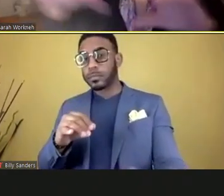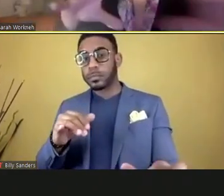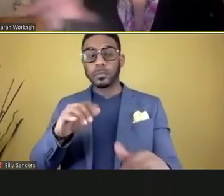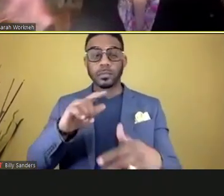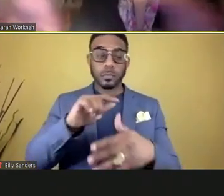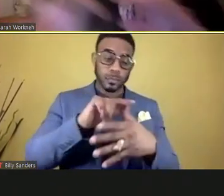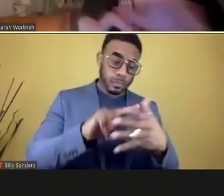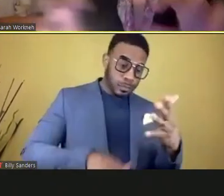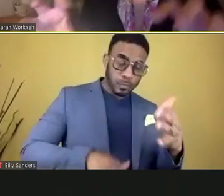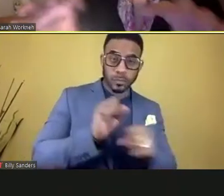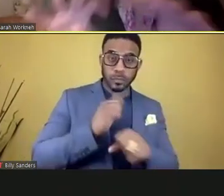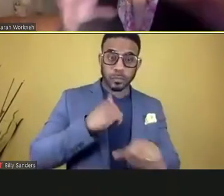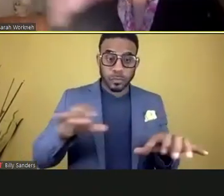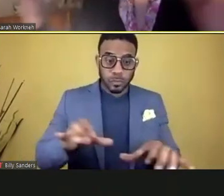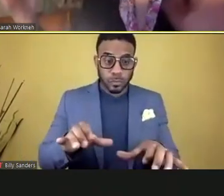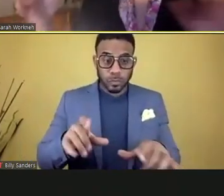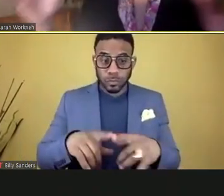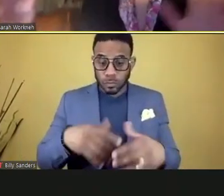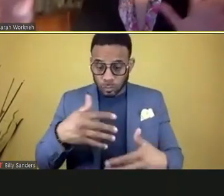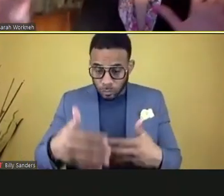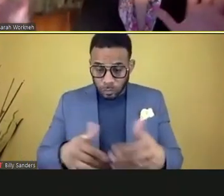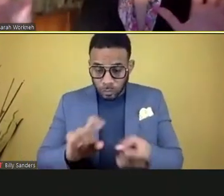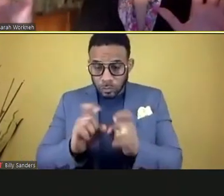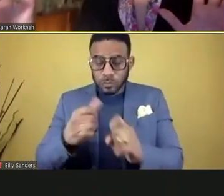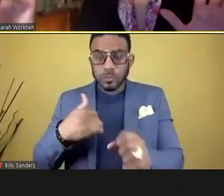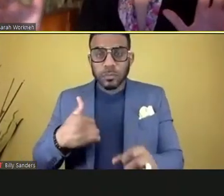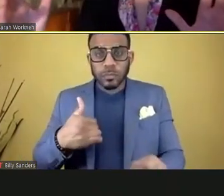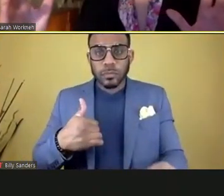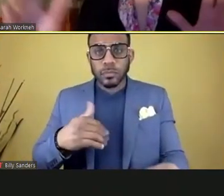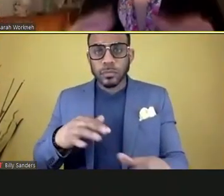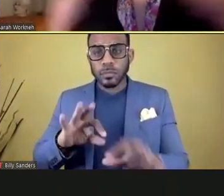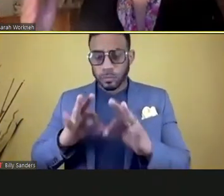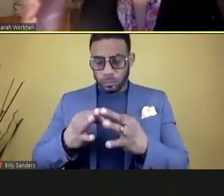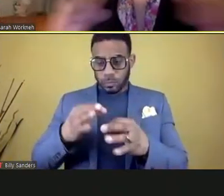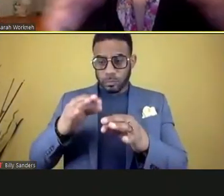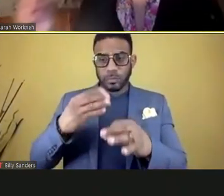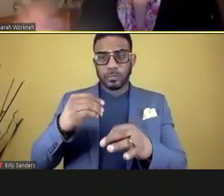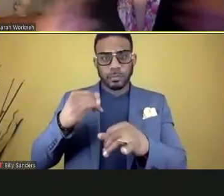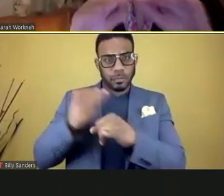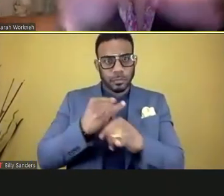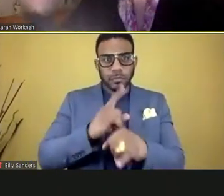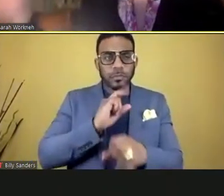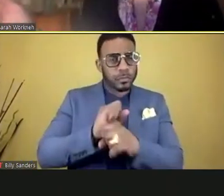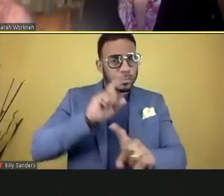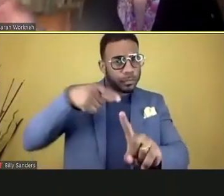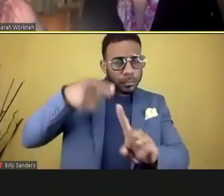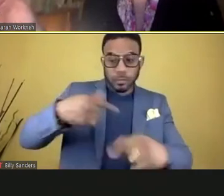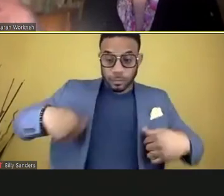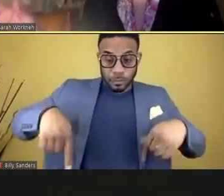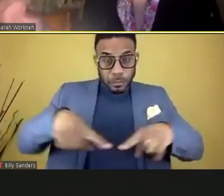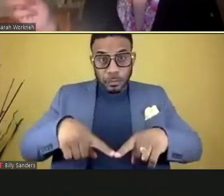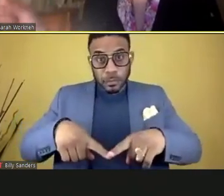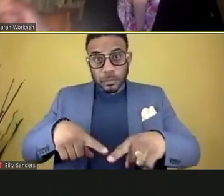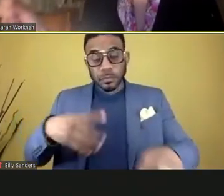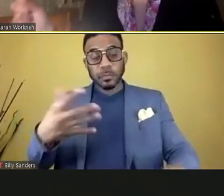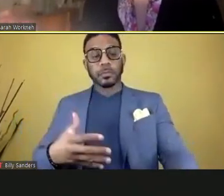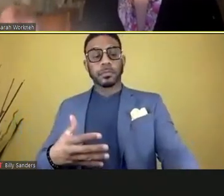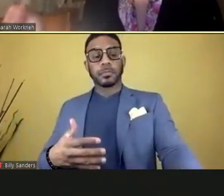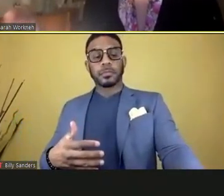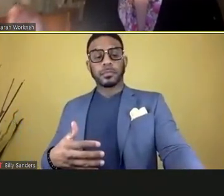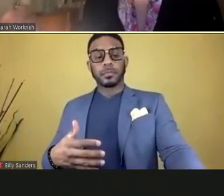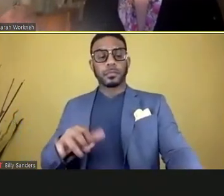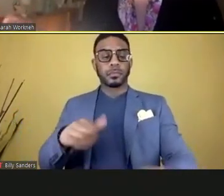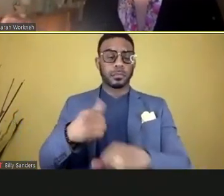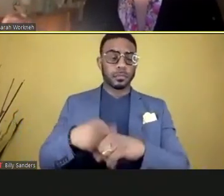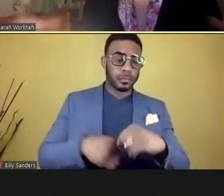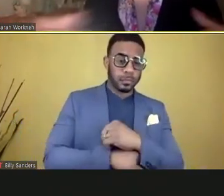work that we all are doing to kind of change our relative institutions should really be about us kind of solidifying